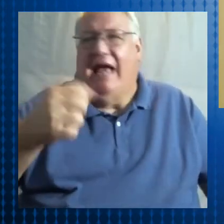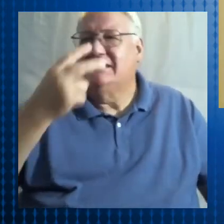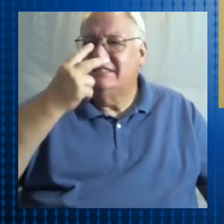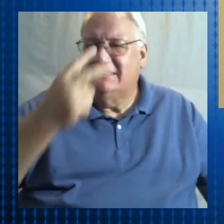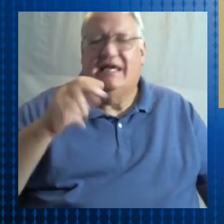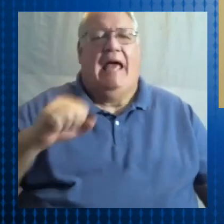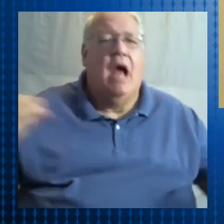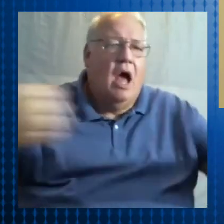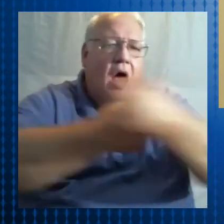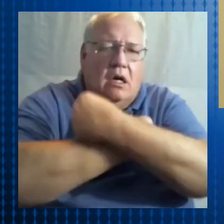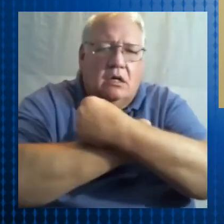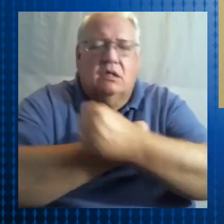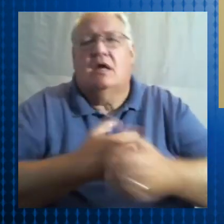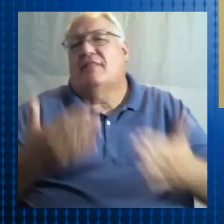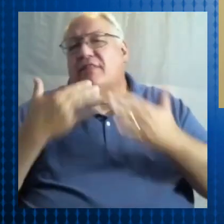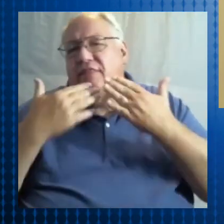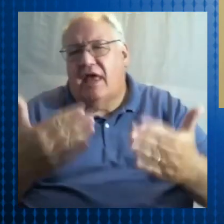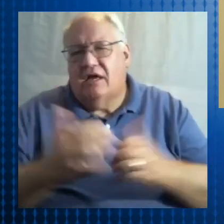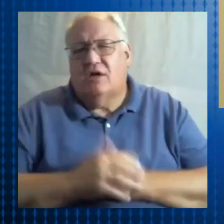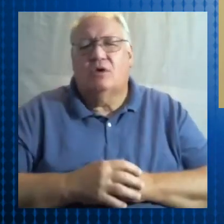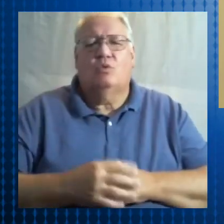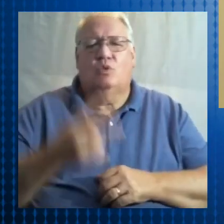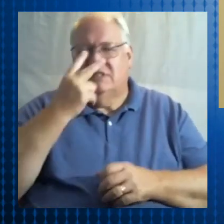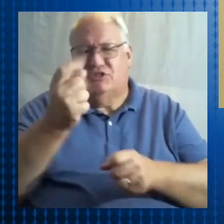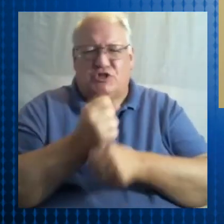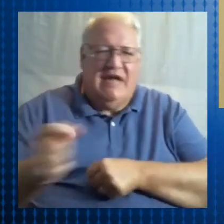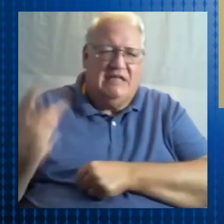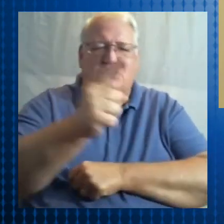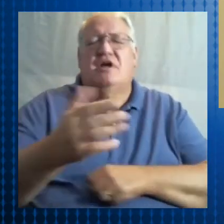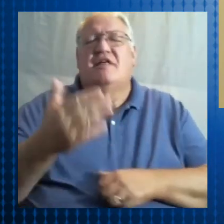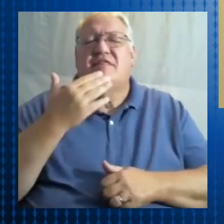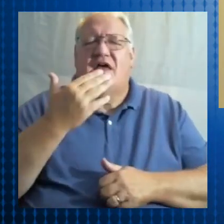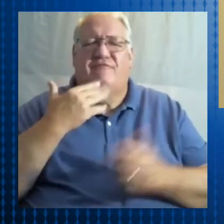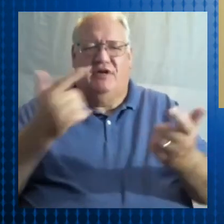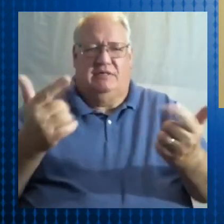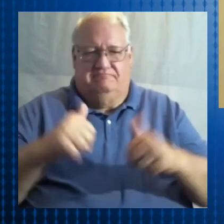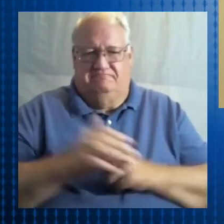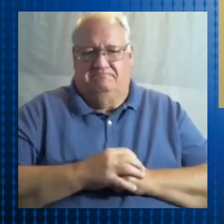you and thank you, and we'll see you next year. Thank you so much for being here.